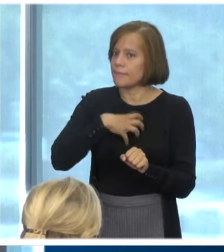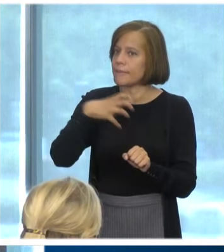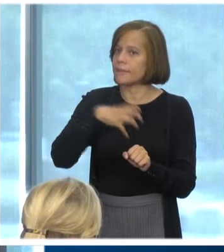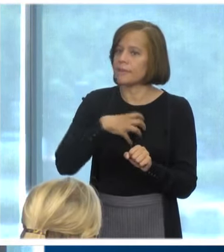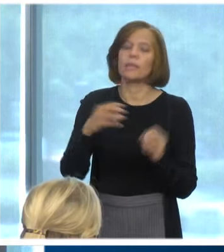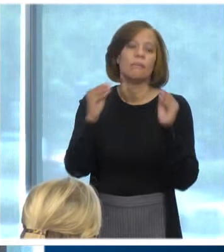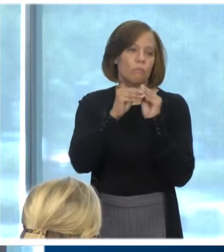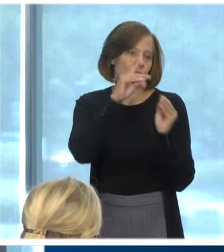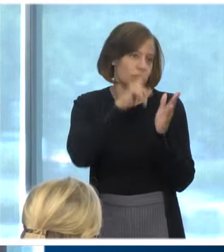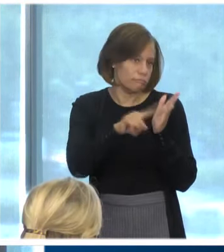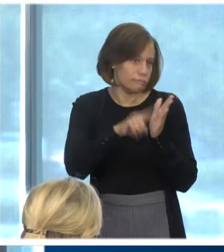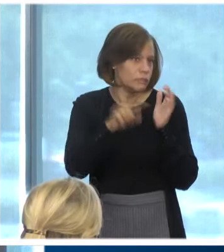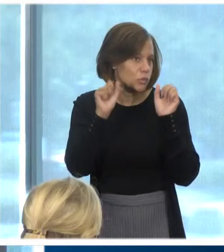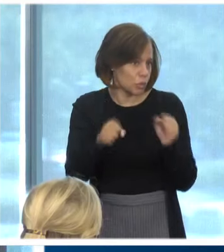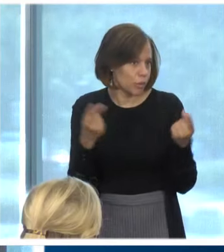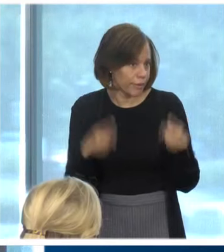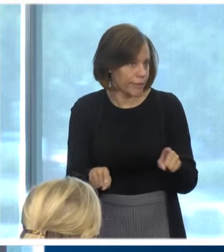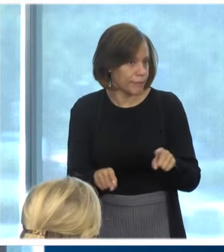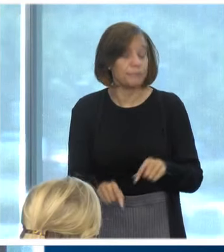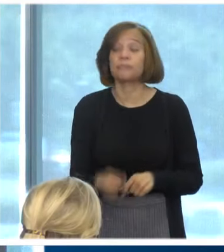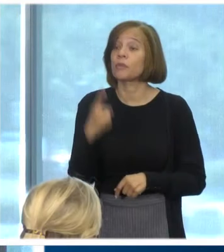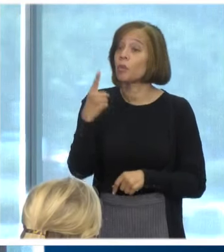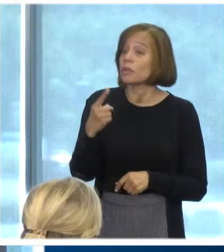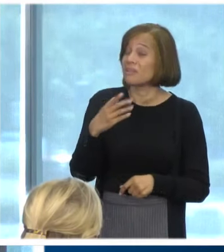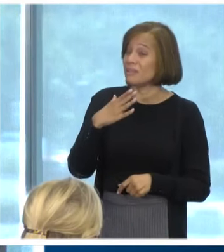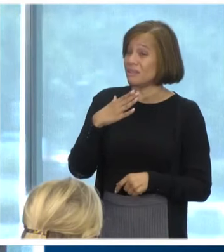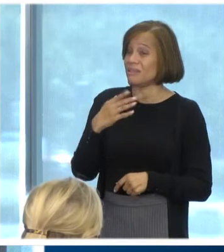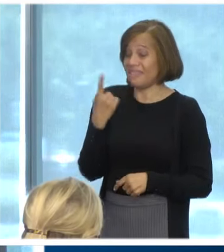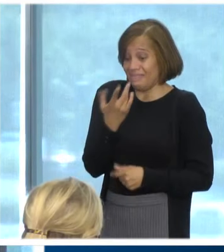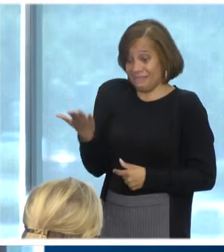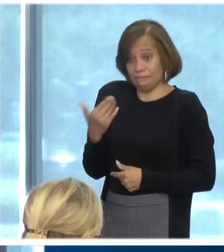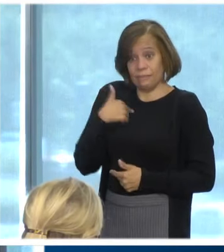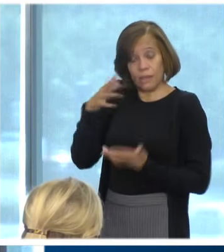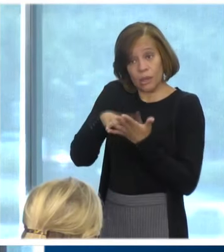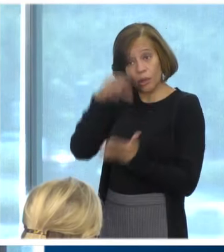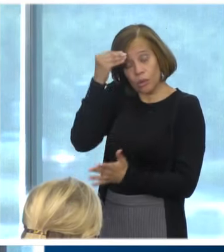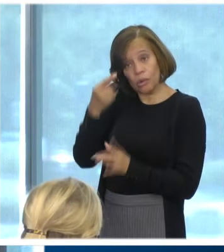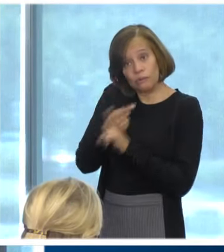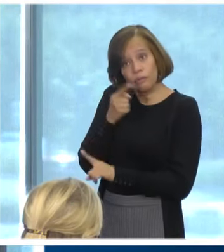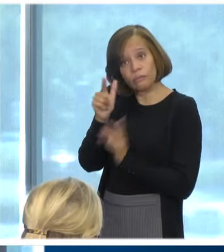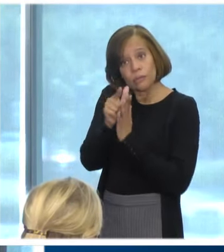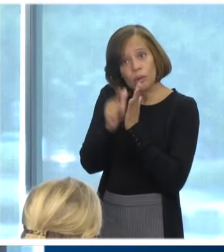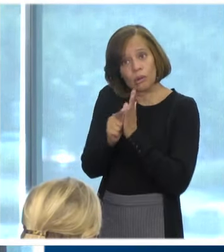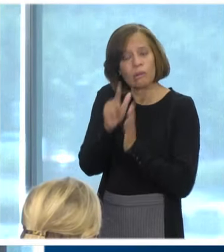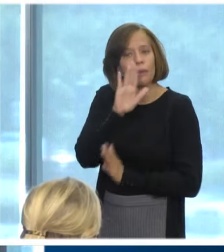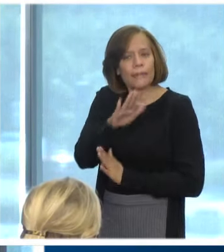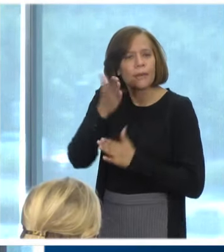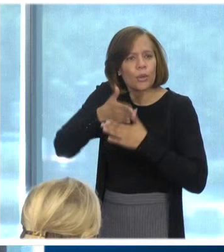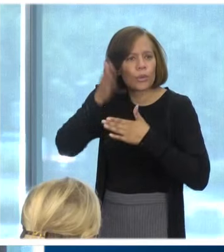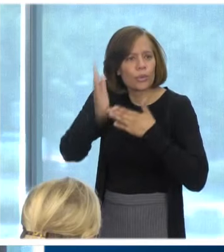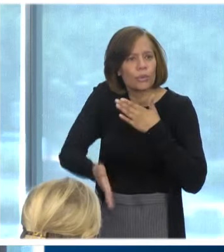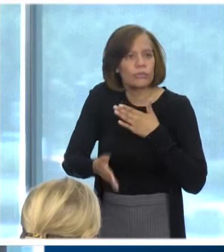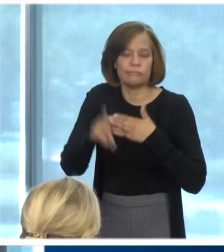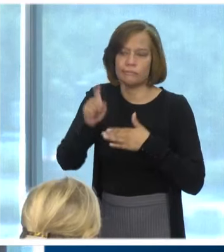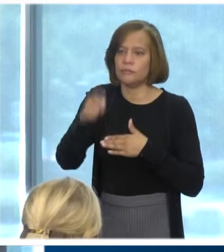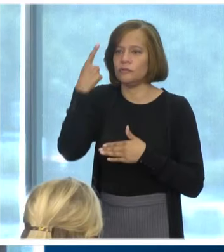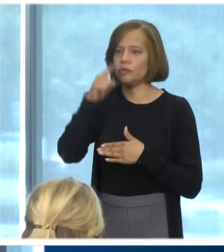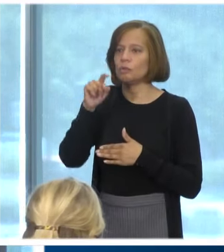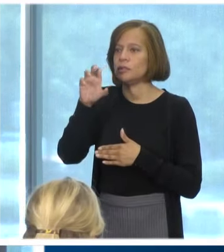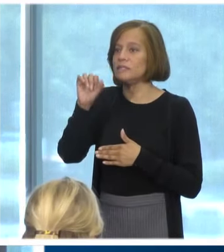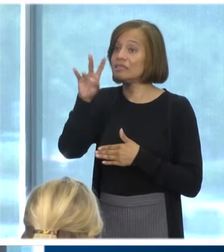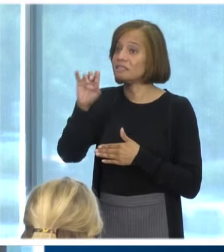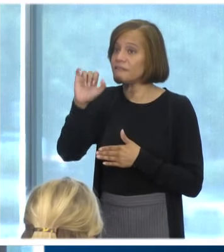investigated. One of my takeaways from the BakerHostetler finding is the need for a civilian review